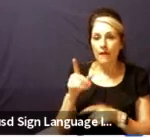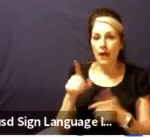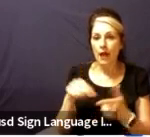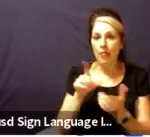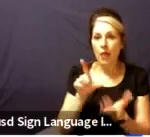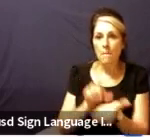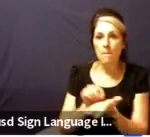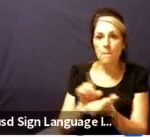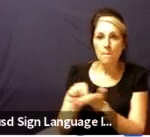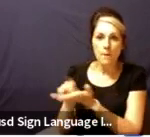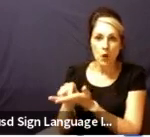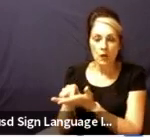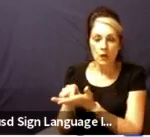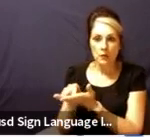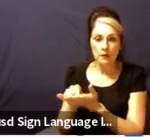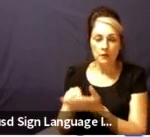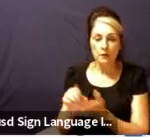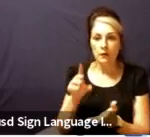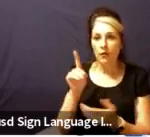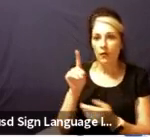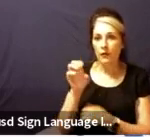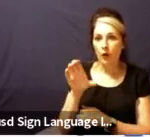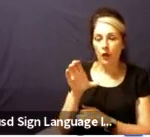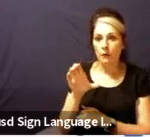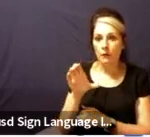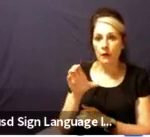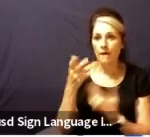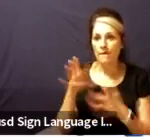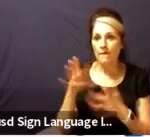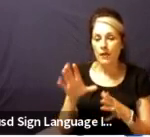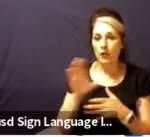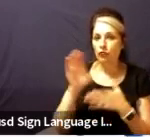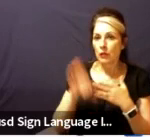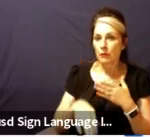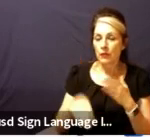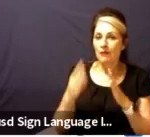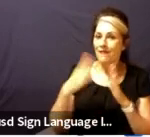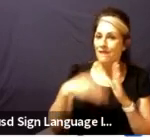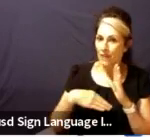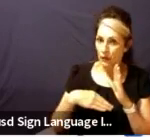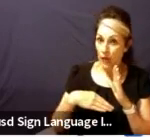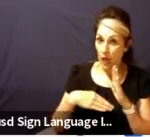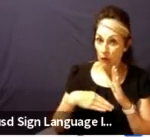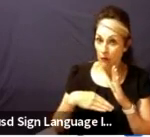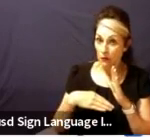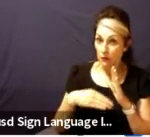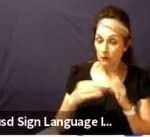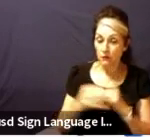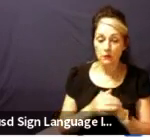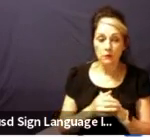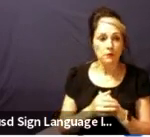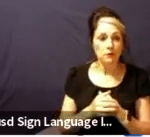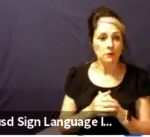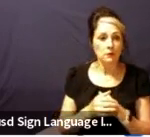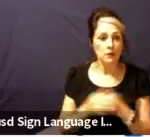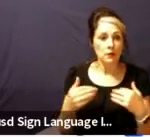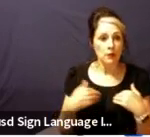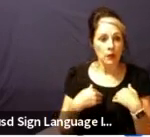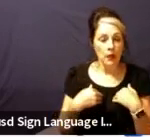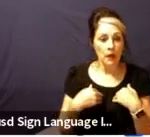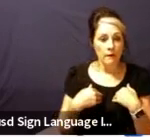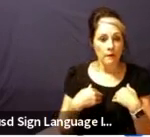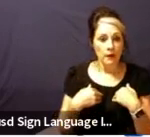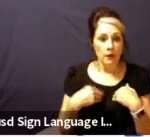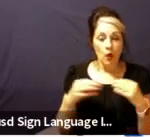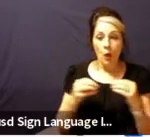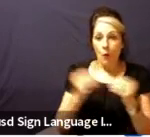out the document once you completely filled out the document. We have more